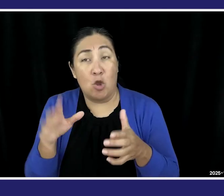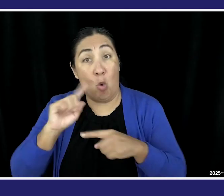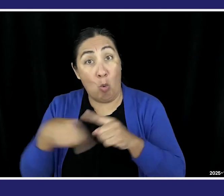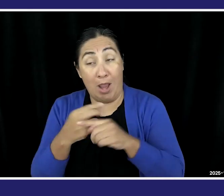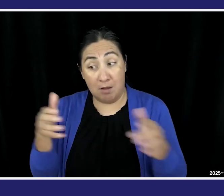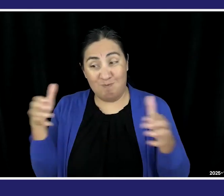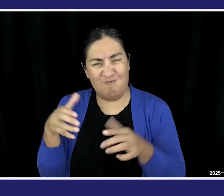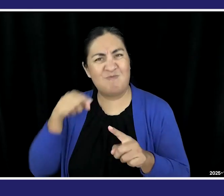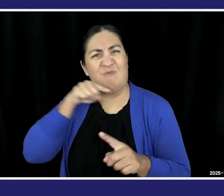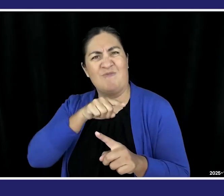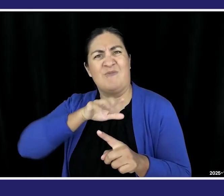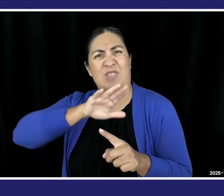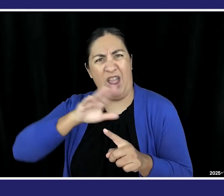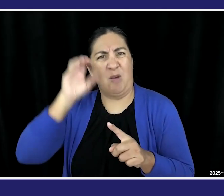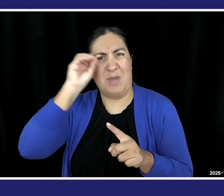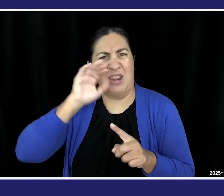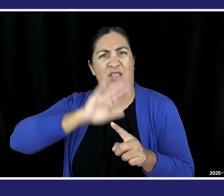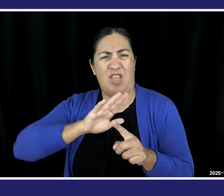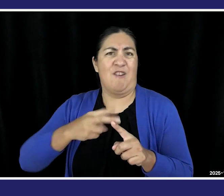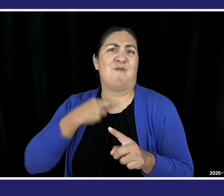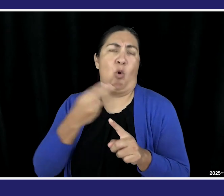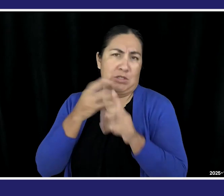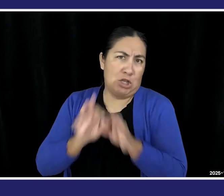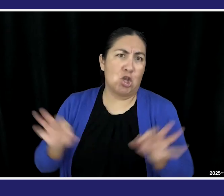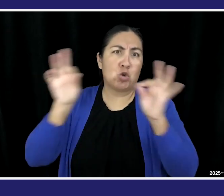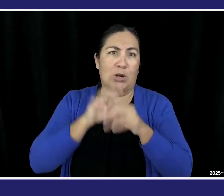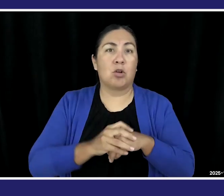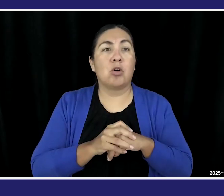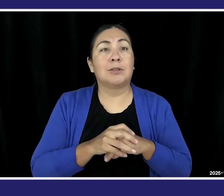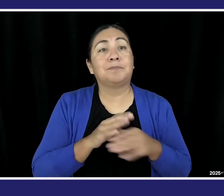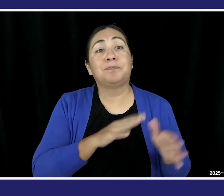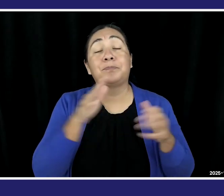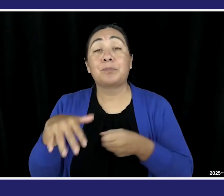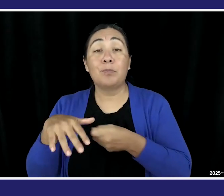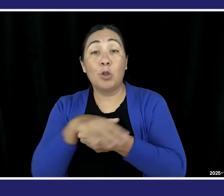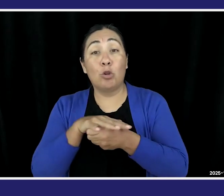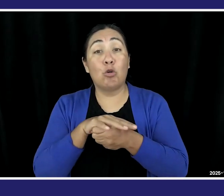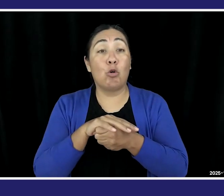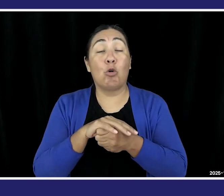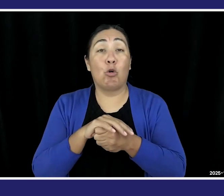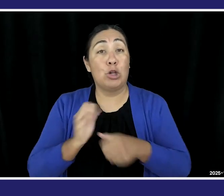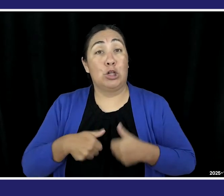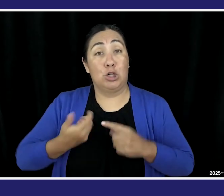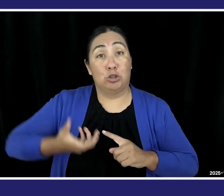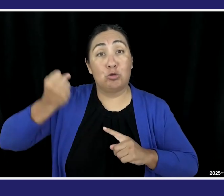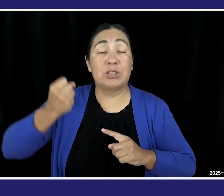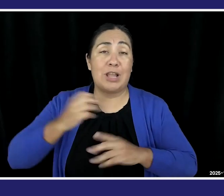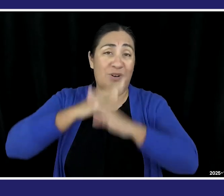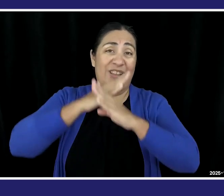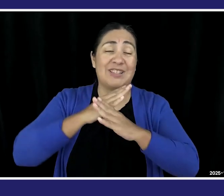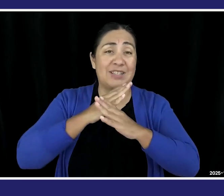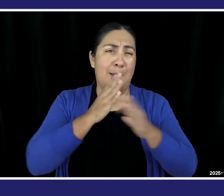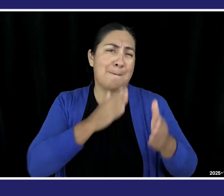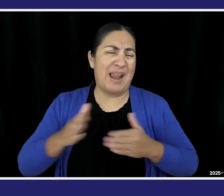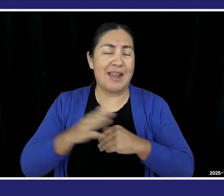part of the process. On the local suicide prevention plans, it's really honing in on two things. Number